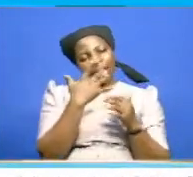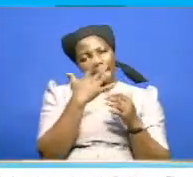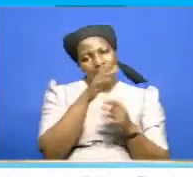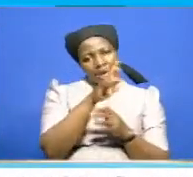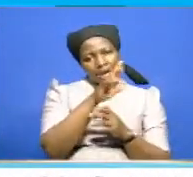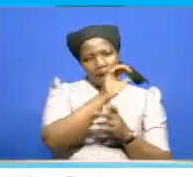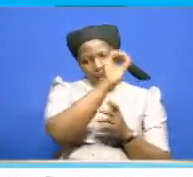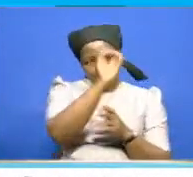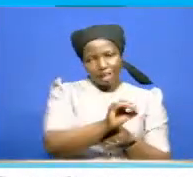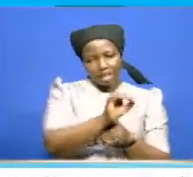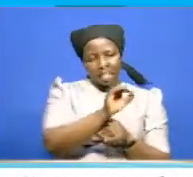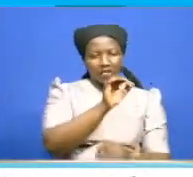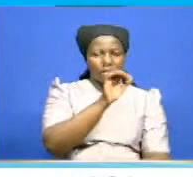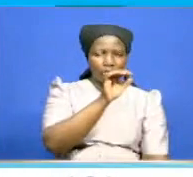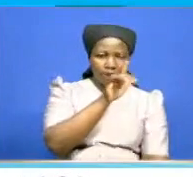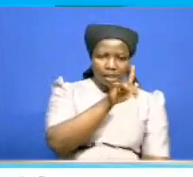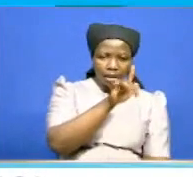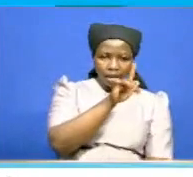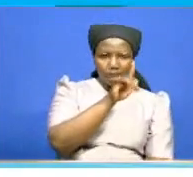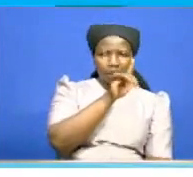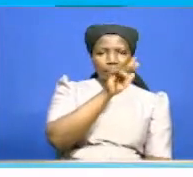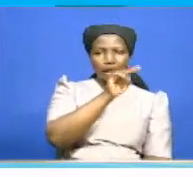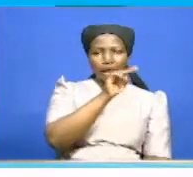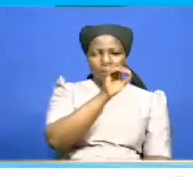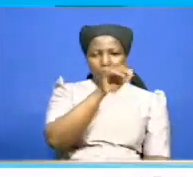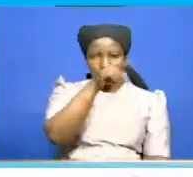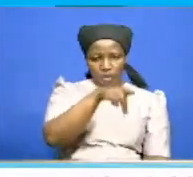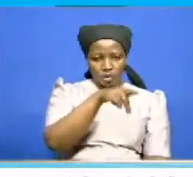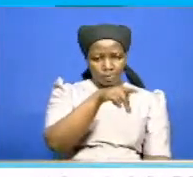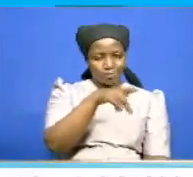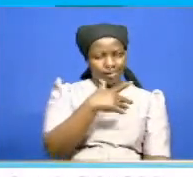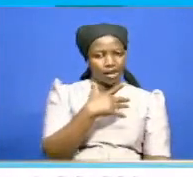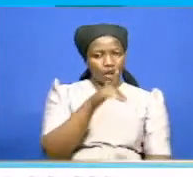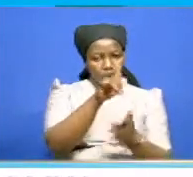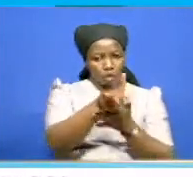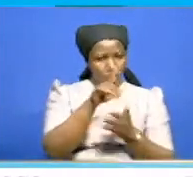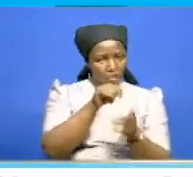non-performing loans, which were almost hitting about